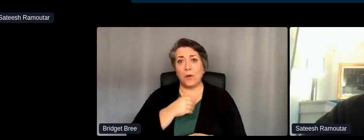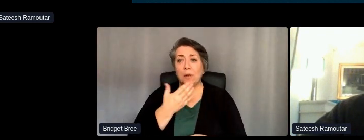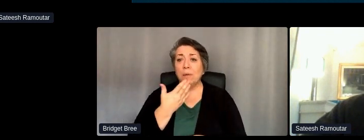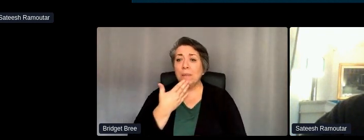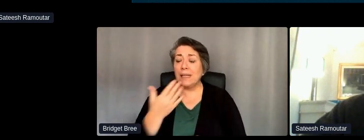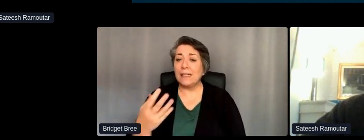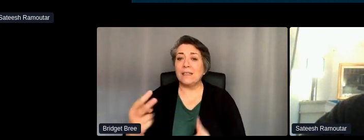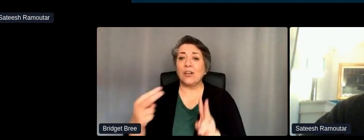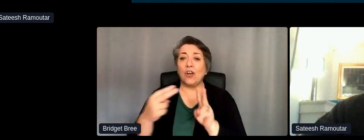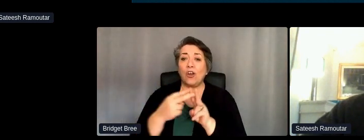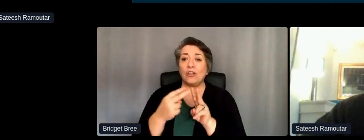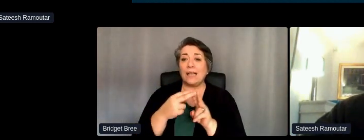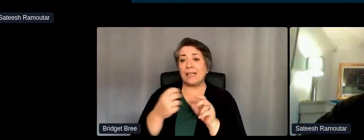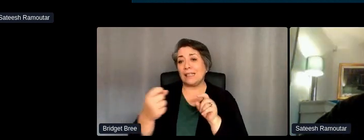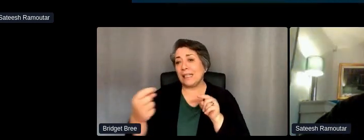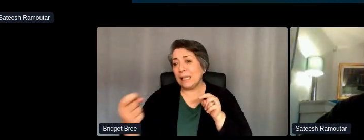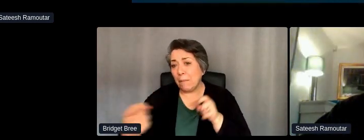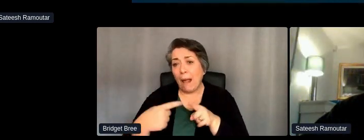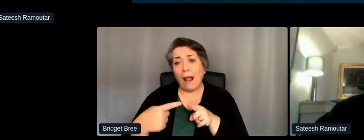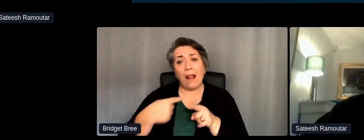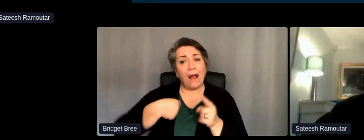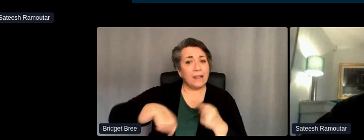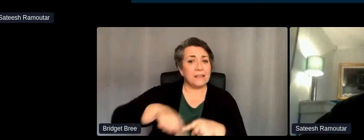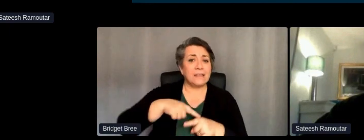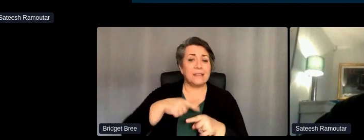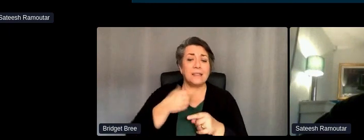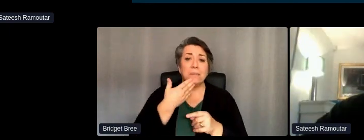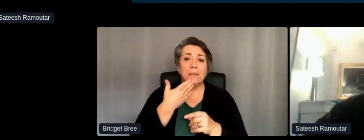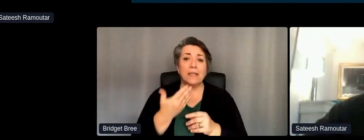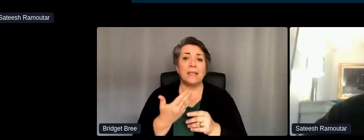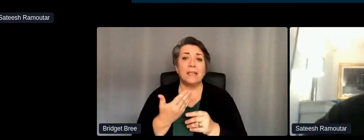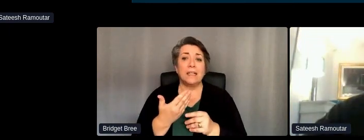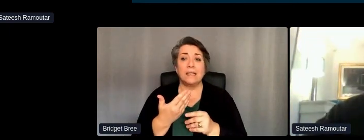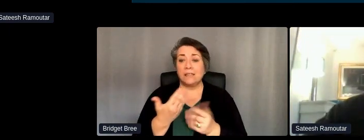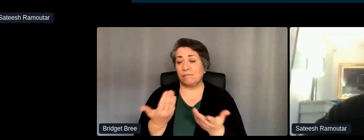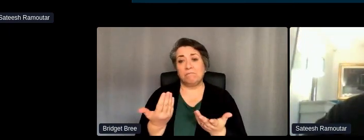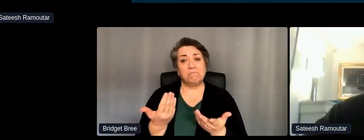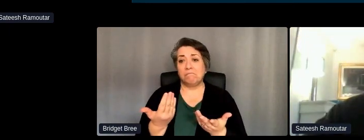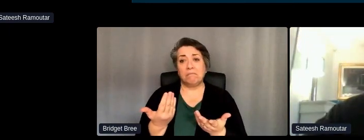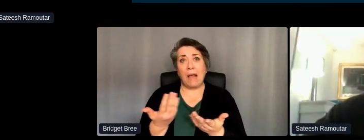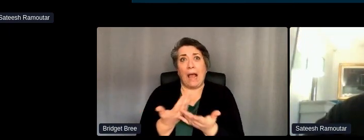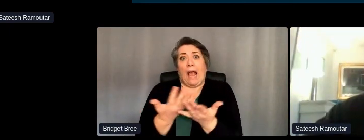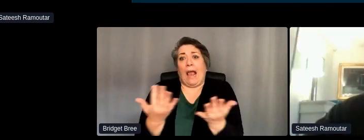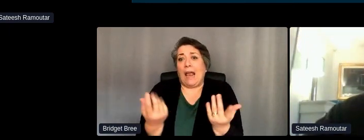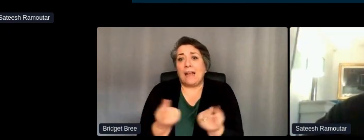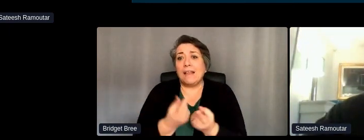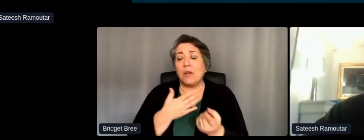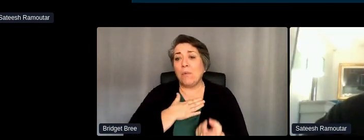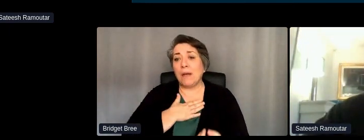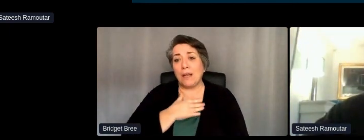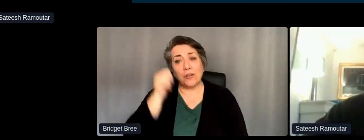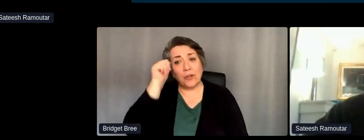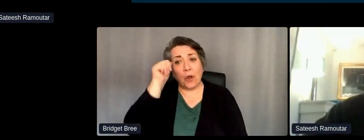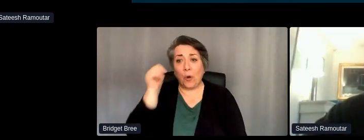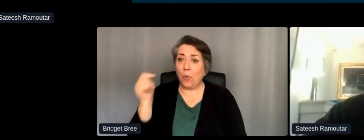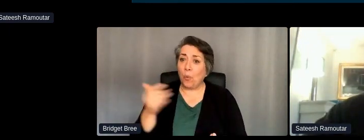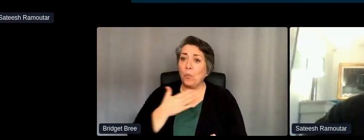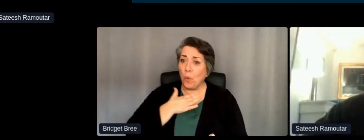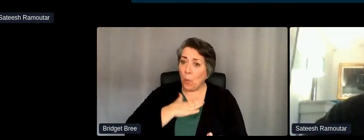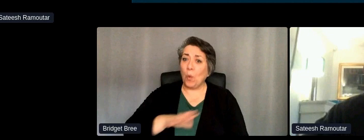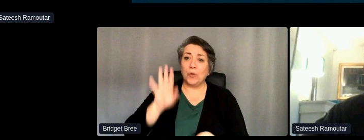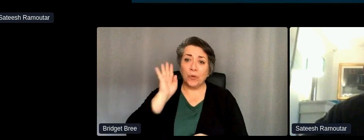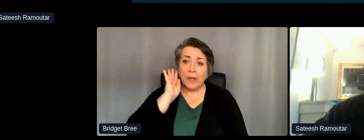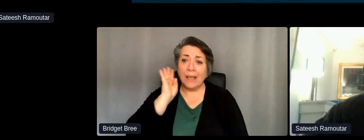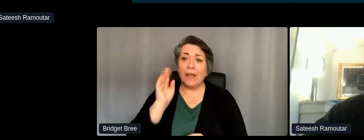our email addresses. Please feel free, and we'd really encourage you to get in touch with us, to give